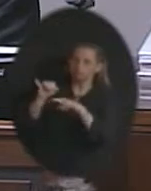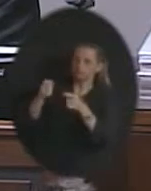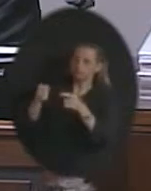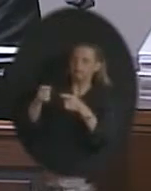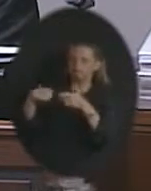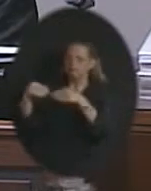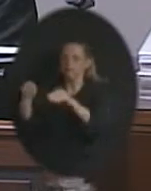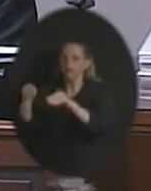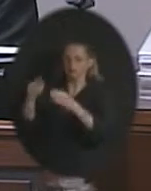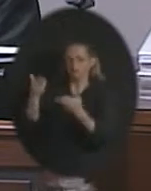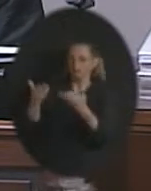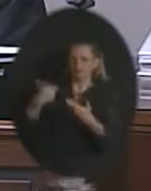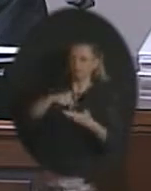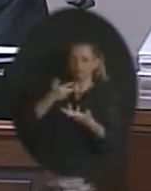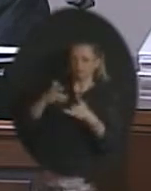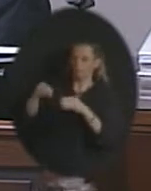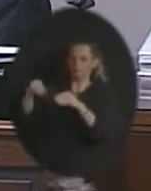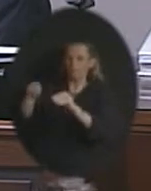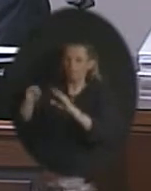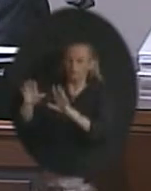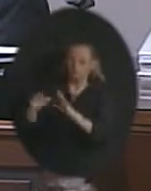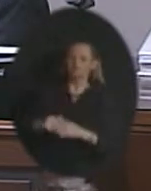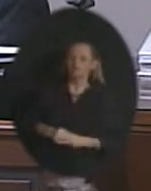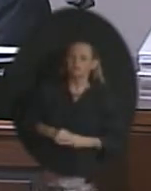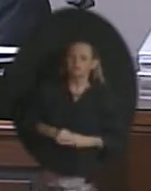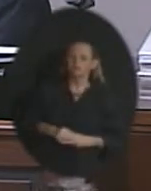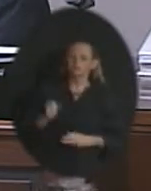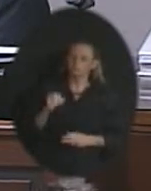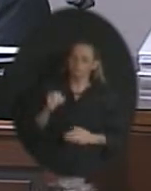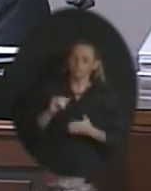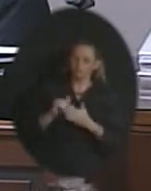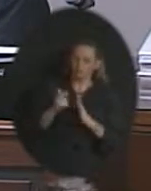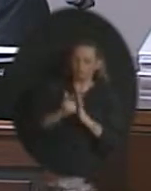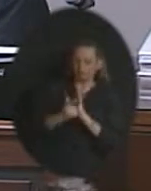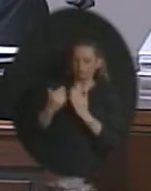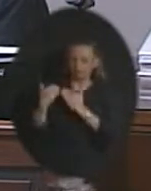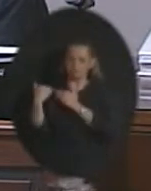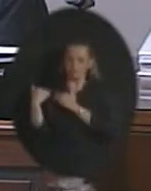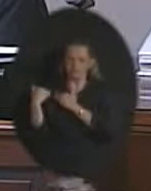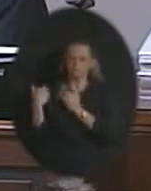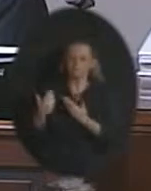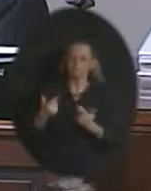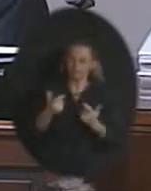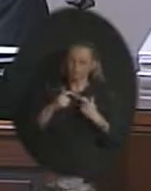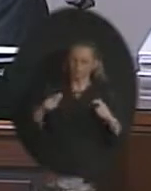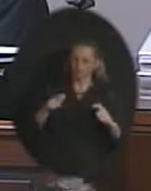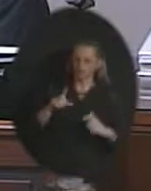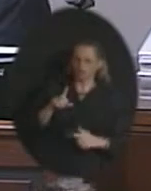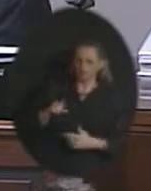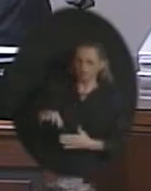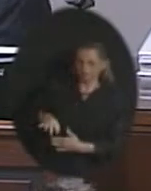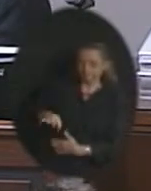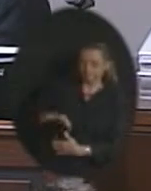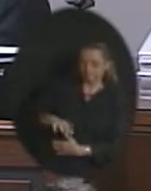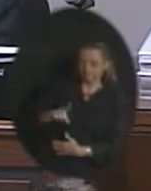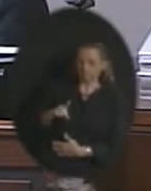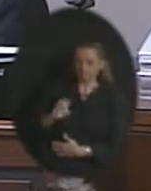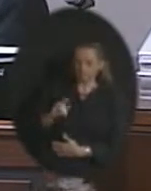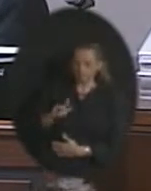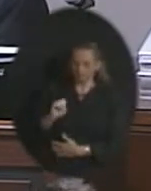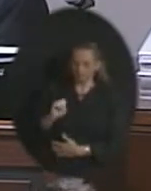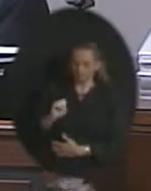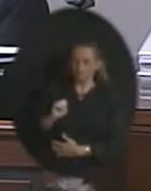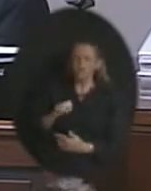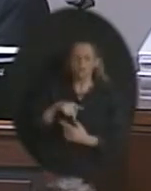you might not have wanted to settle it. So it's a legal liability. We had that large deductible. But actually, the premium went